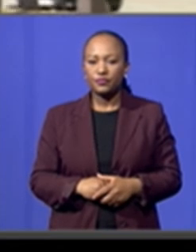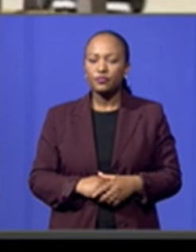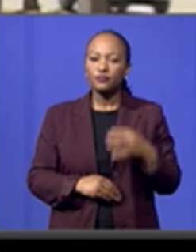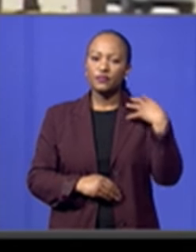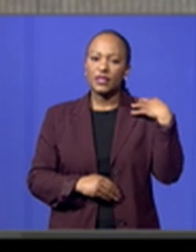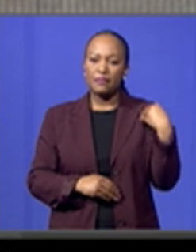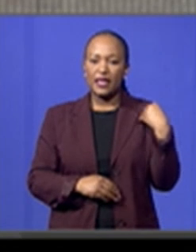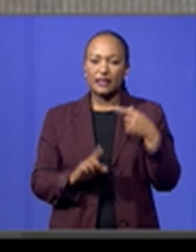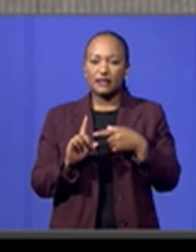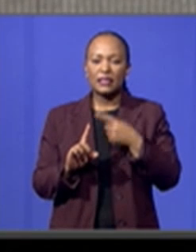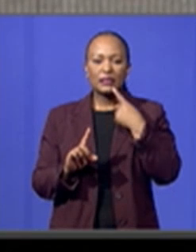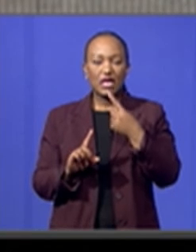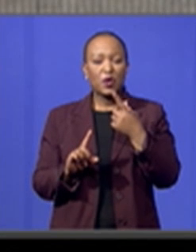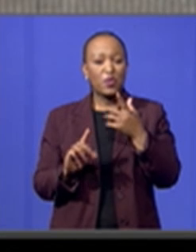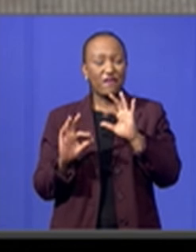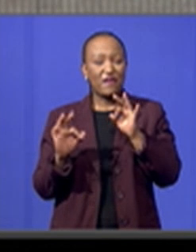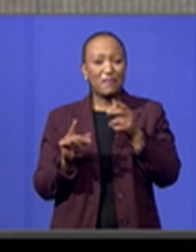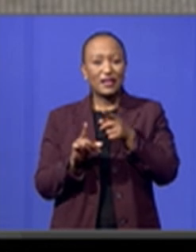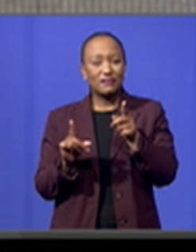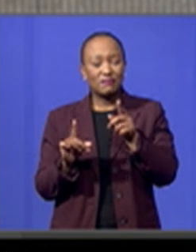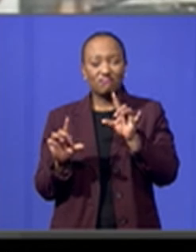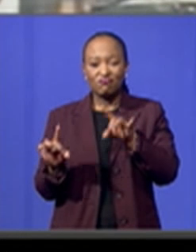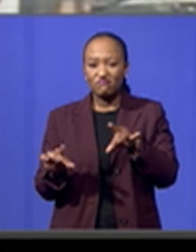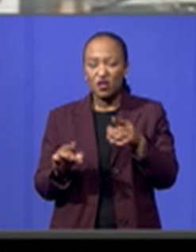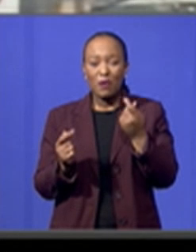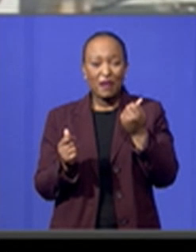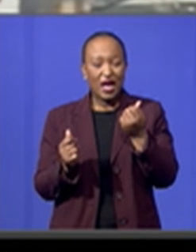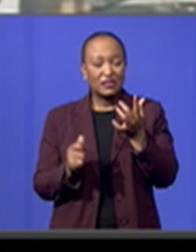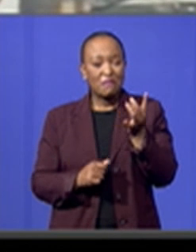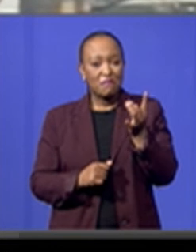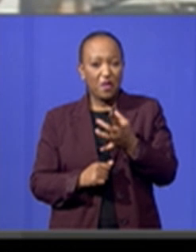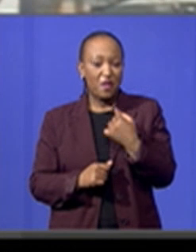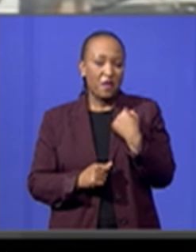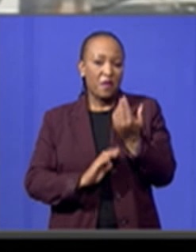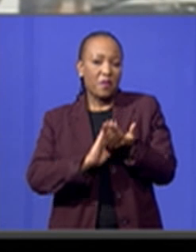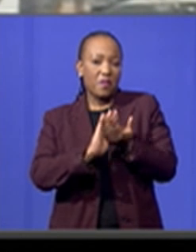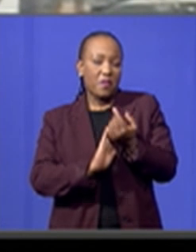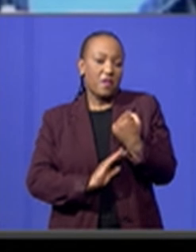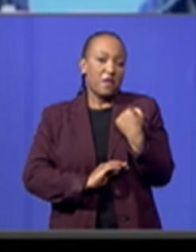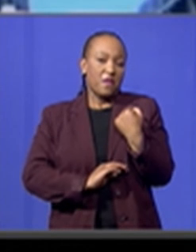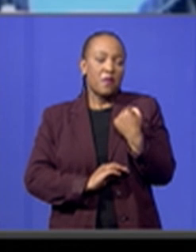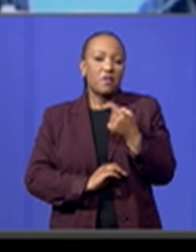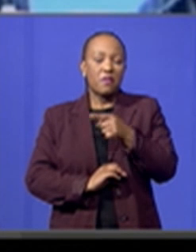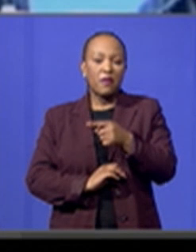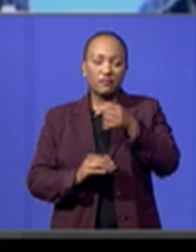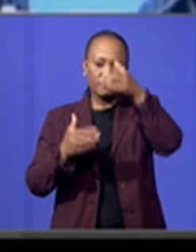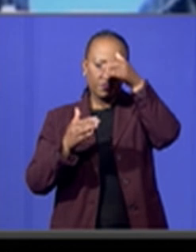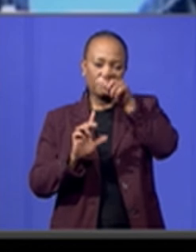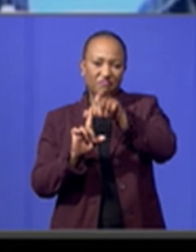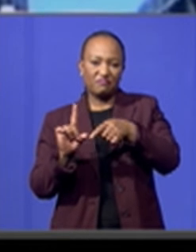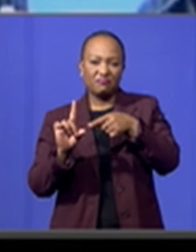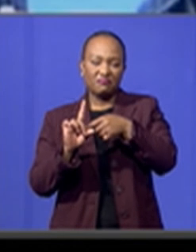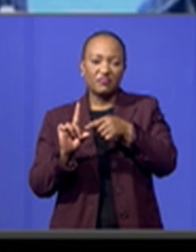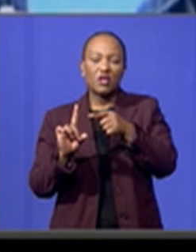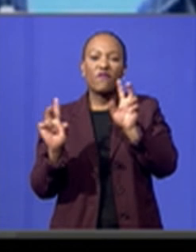kgaratlha ka tlhwatlhwa e kwa godimo ya motlakase e oketsegileng ka Phukwi. Moitsanape wa Energy Chris Yeland a re go ntse